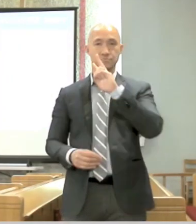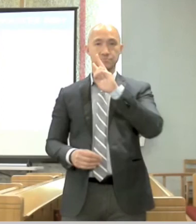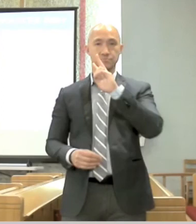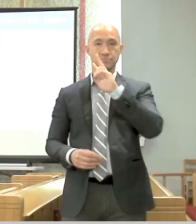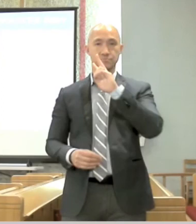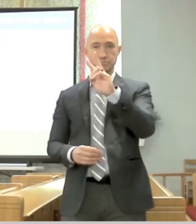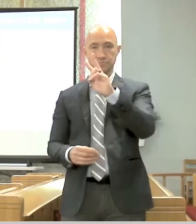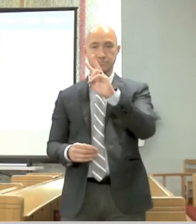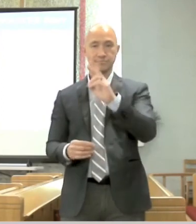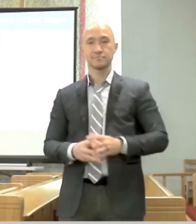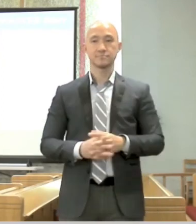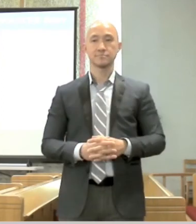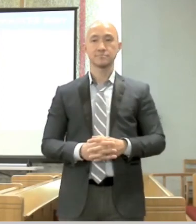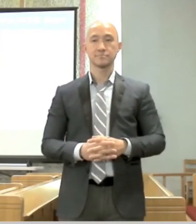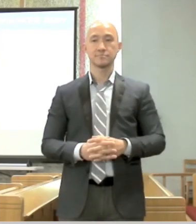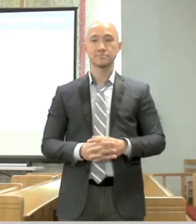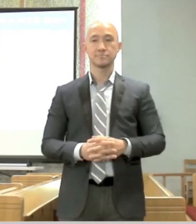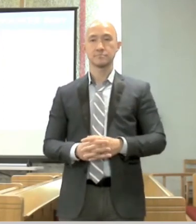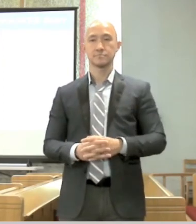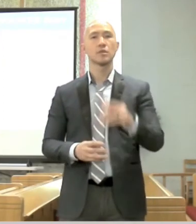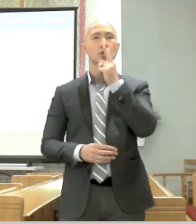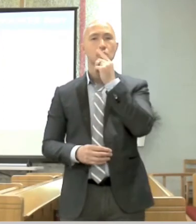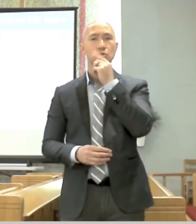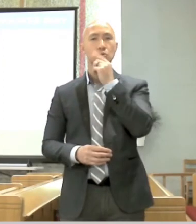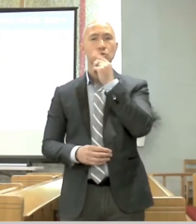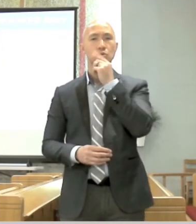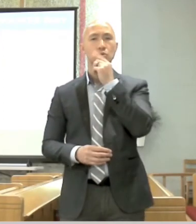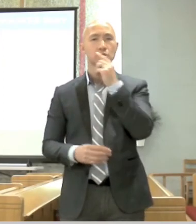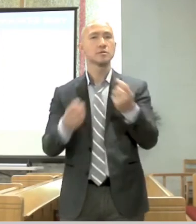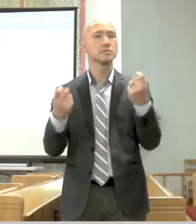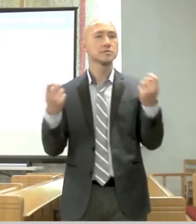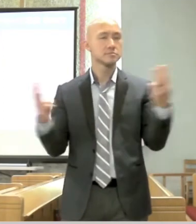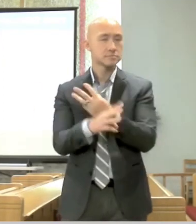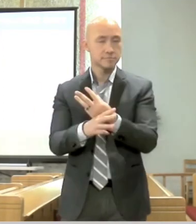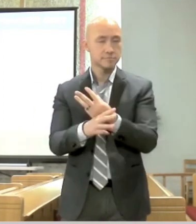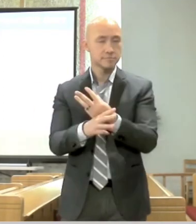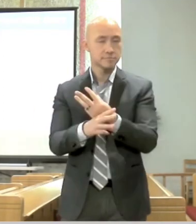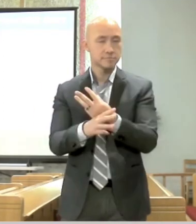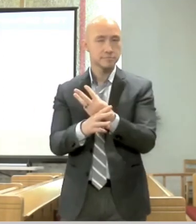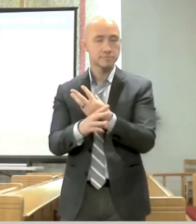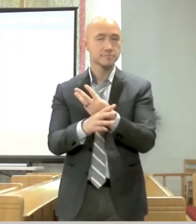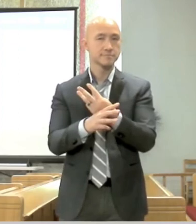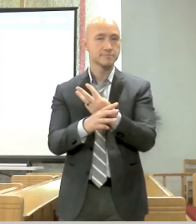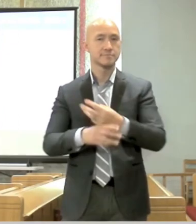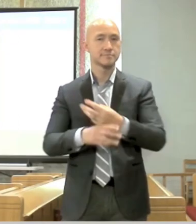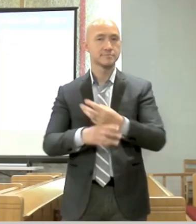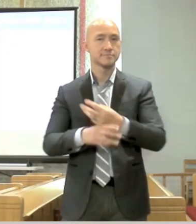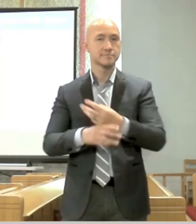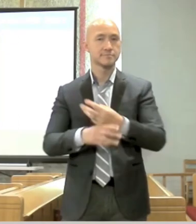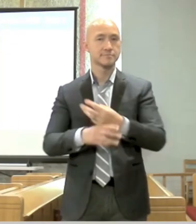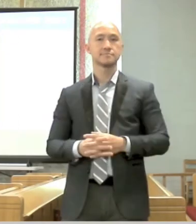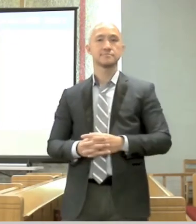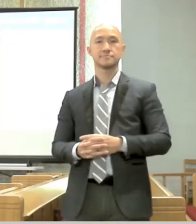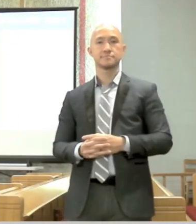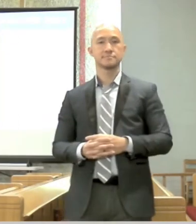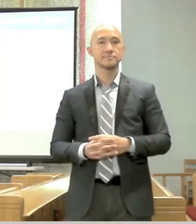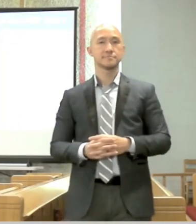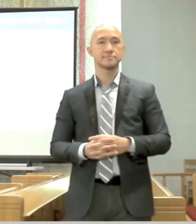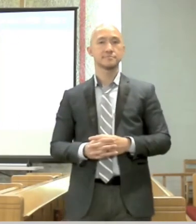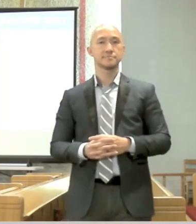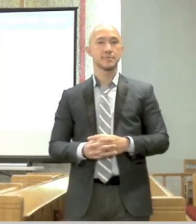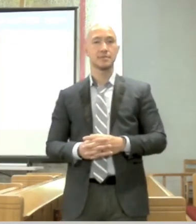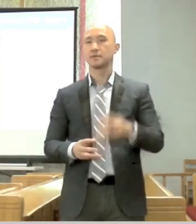This is the second application that we could derive from these trials of Jesus. Jesus said Caiaphas had the greater sin.